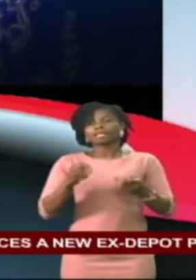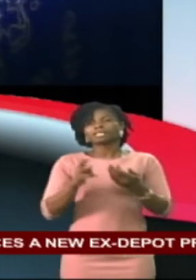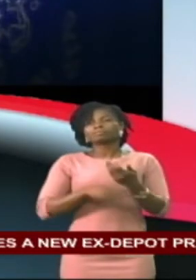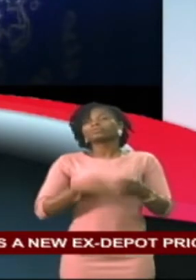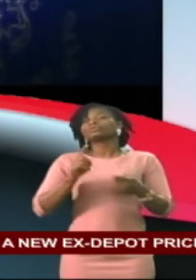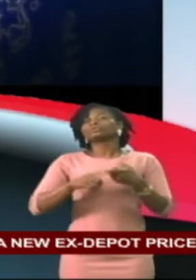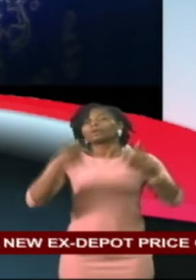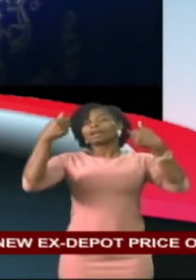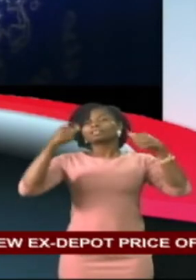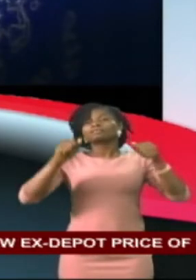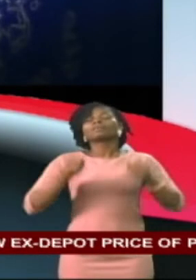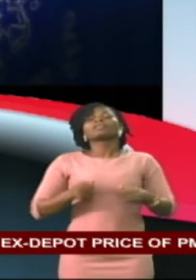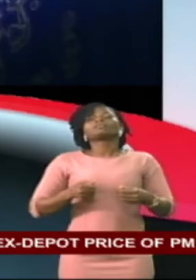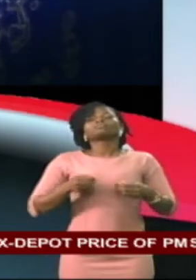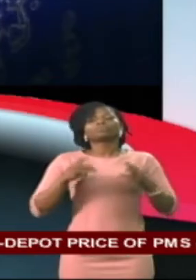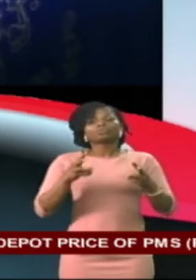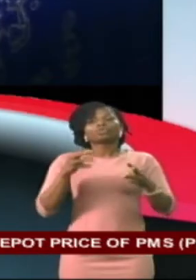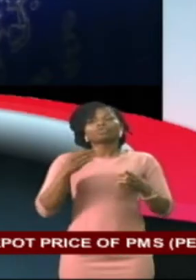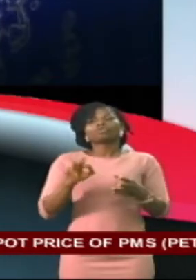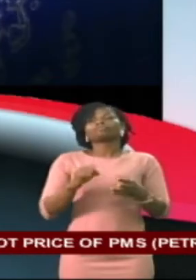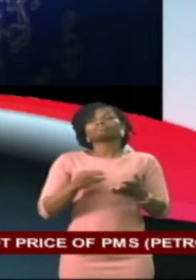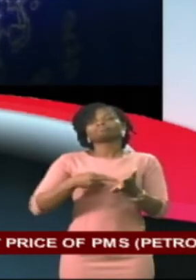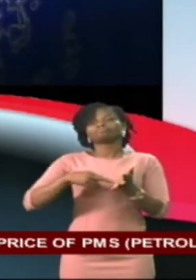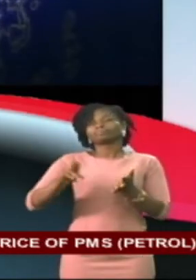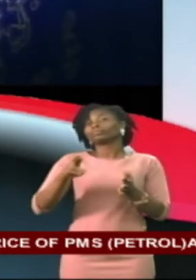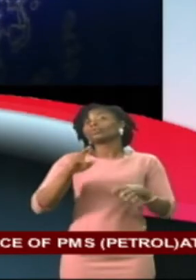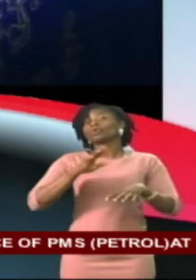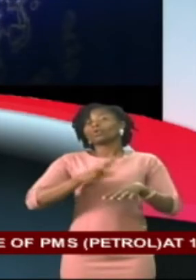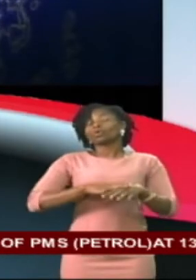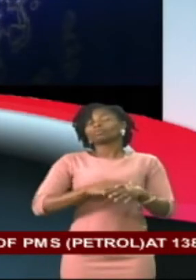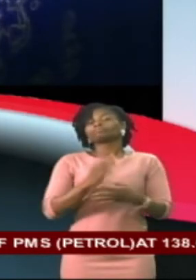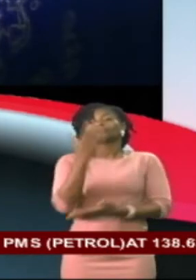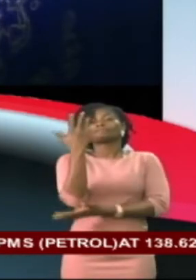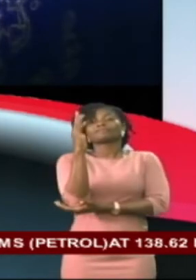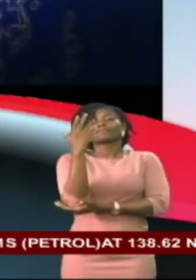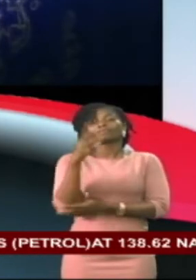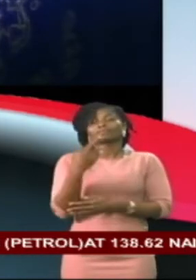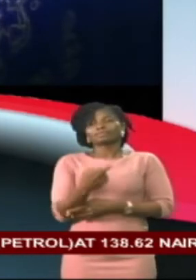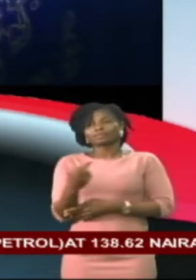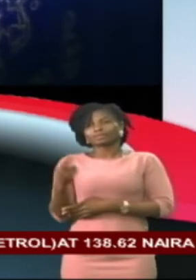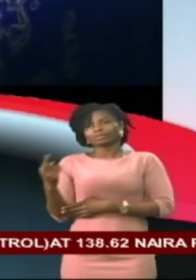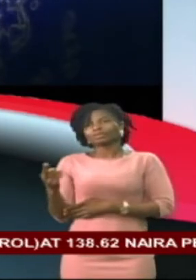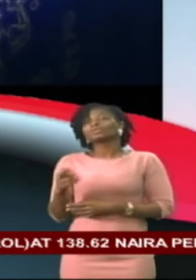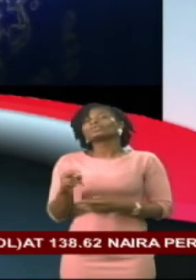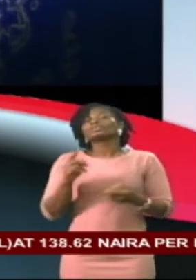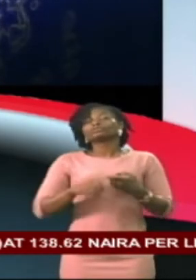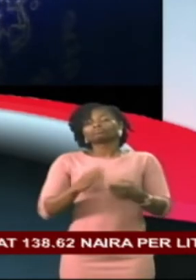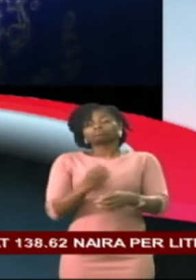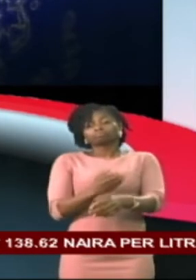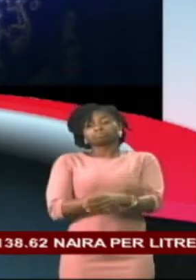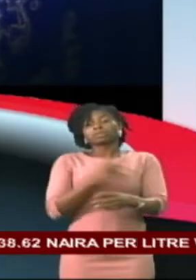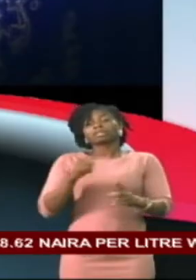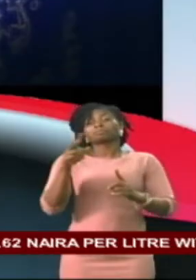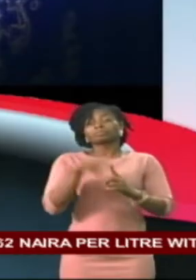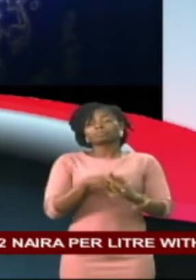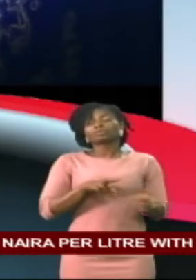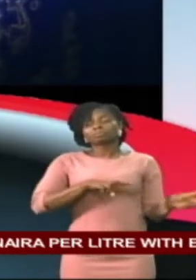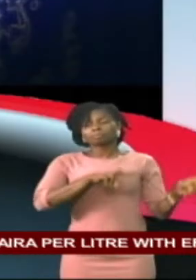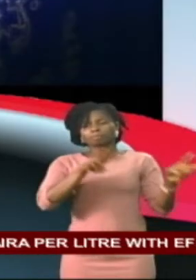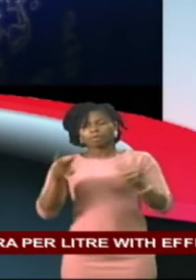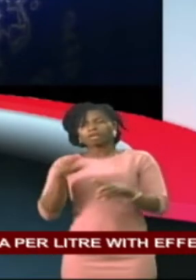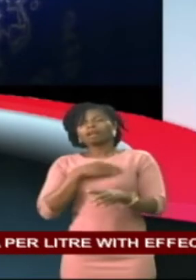achieve effective waste disposal and sustainable management of forest resources. To enhance implementation, monitoring and